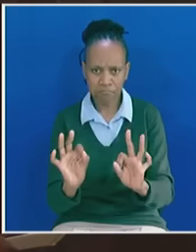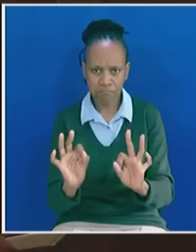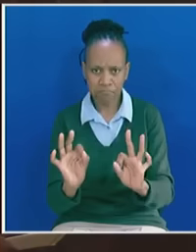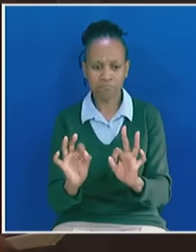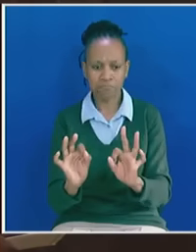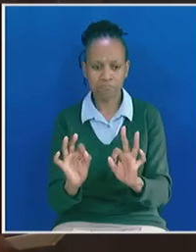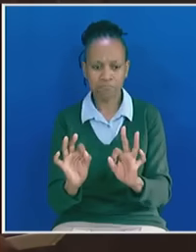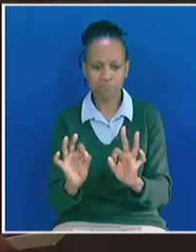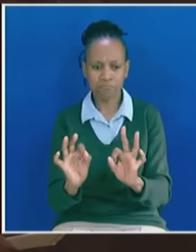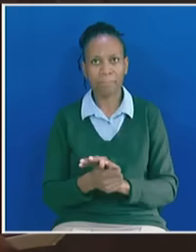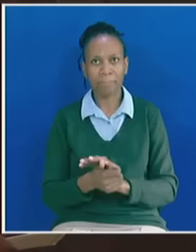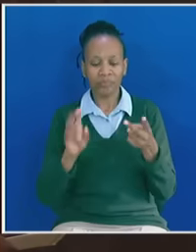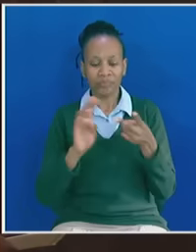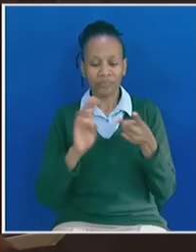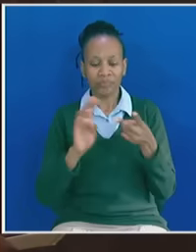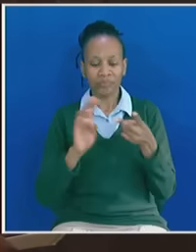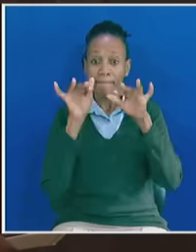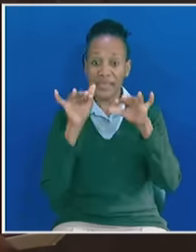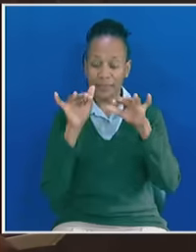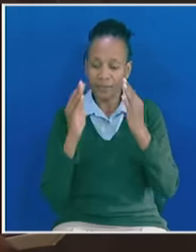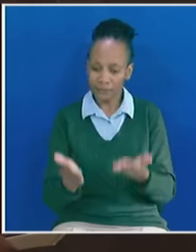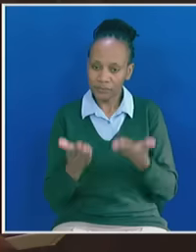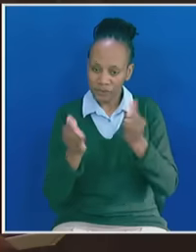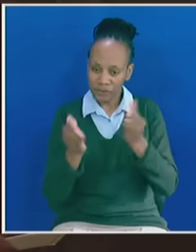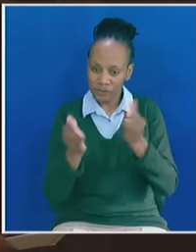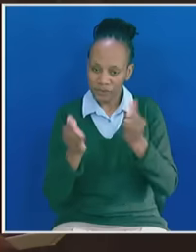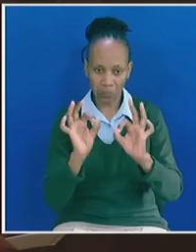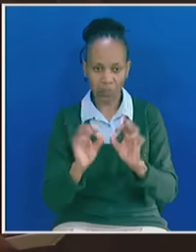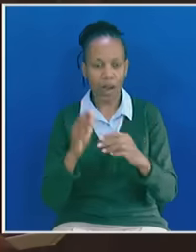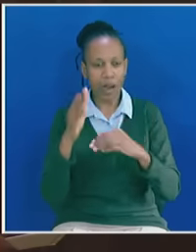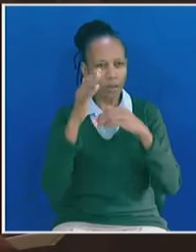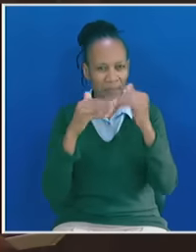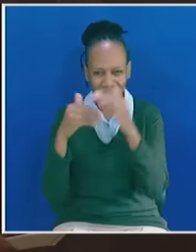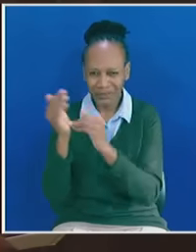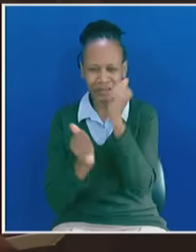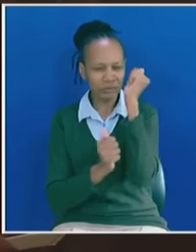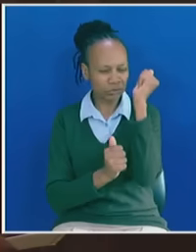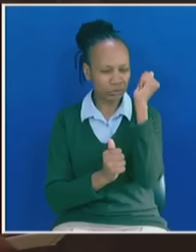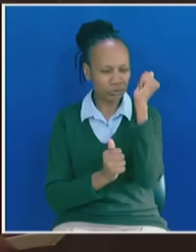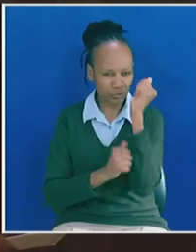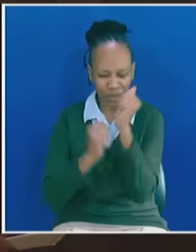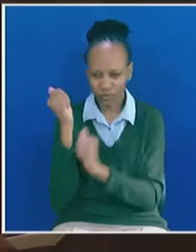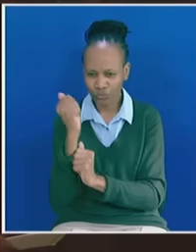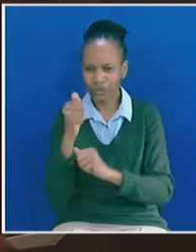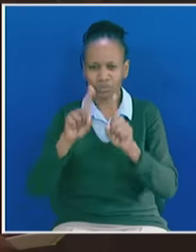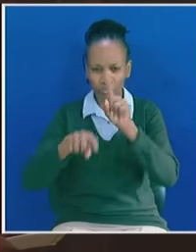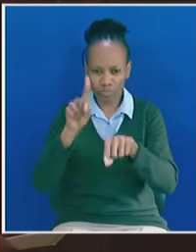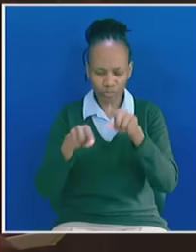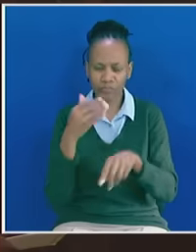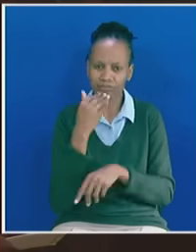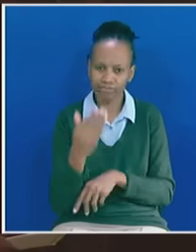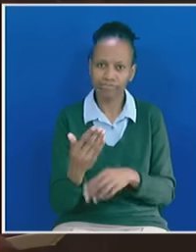integrity, in terms of our people, in terms of our infrastructure, national interest.